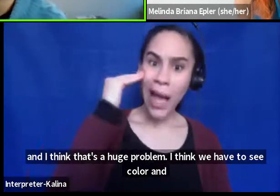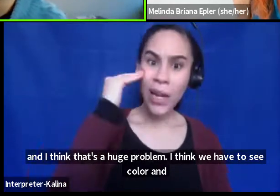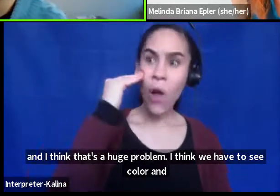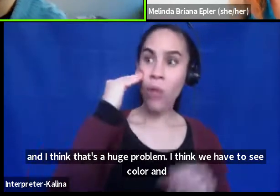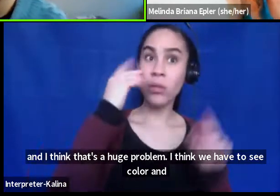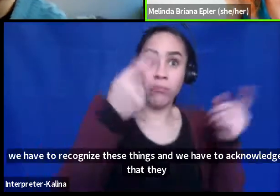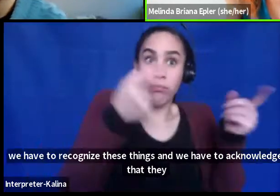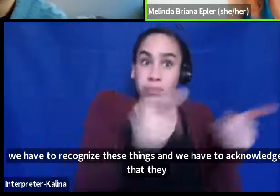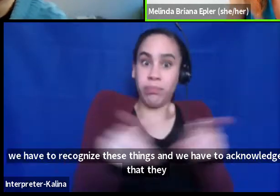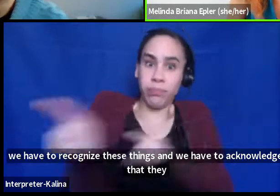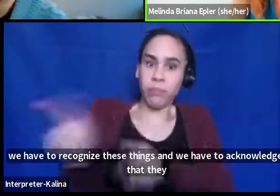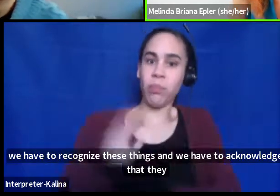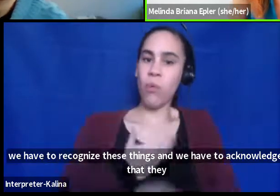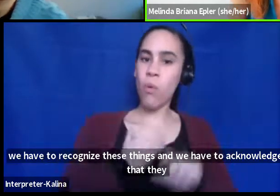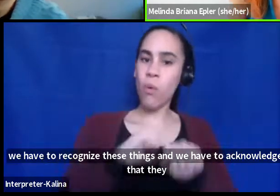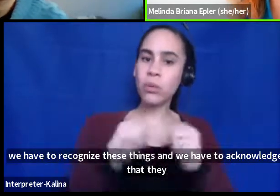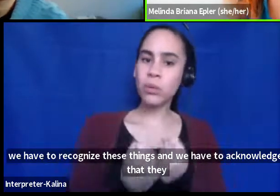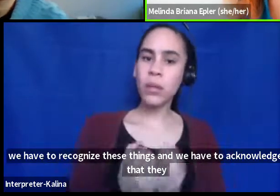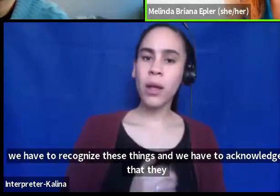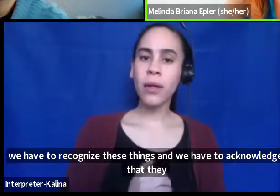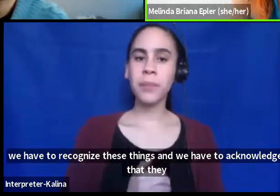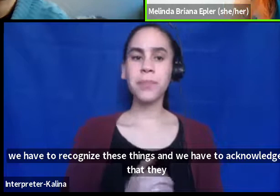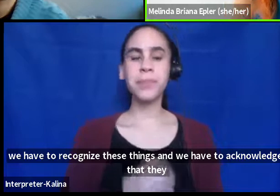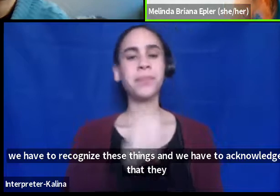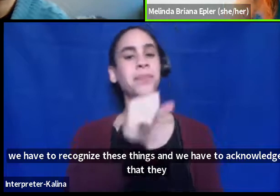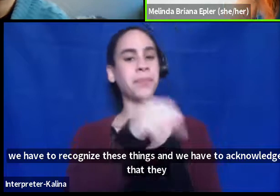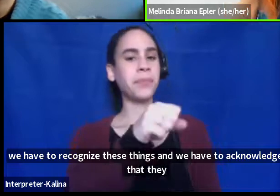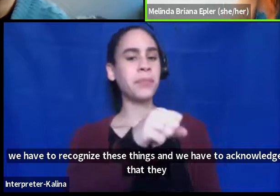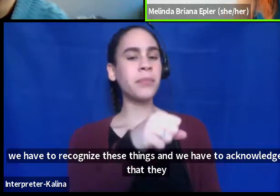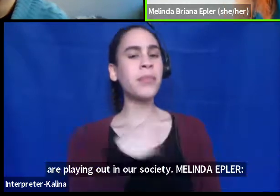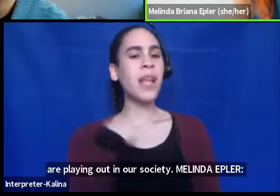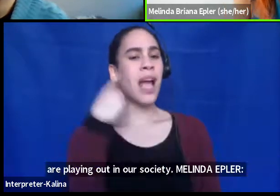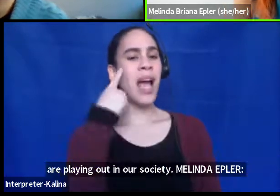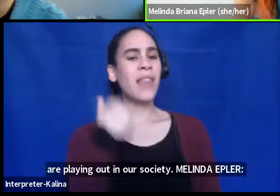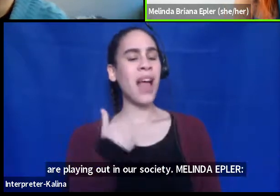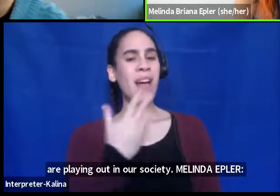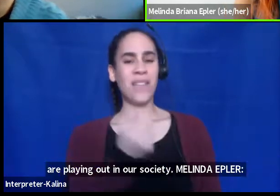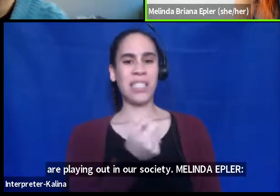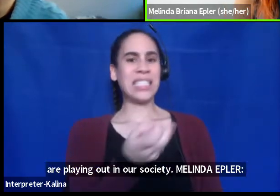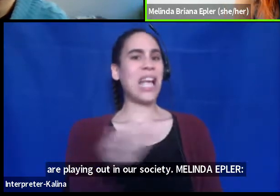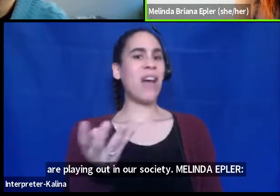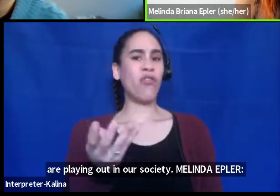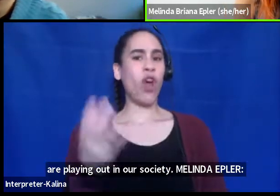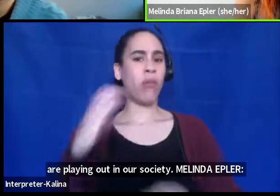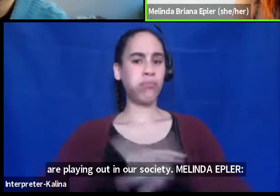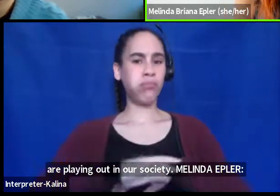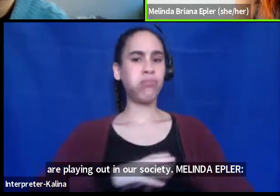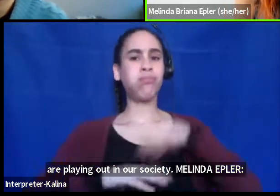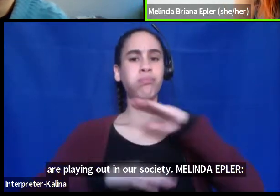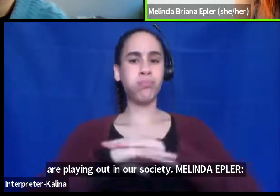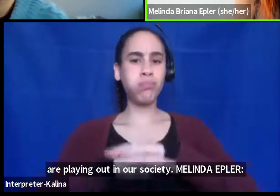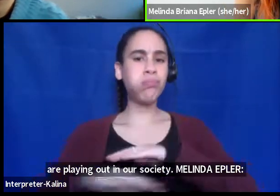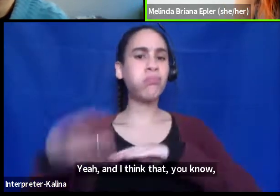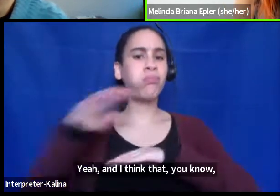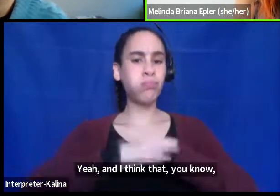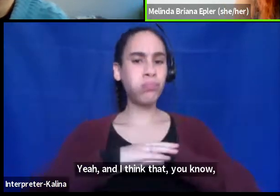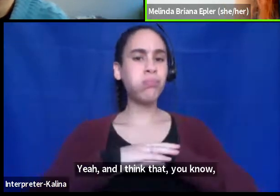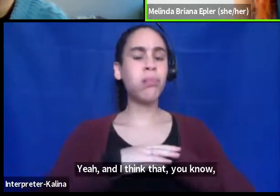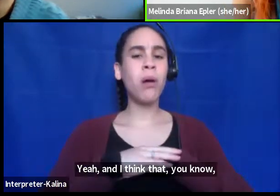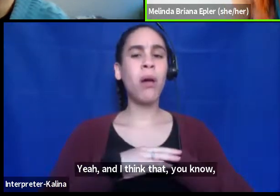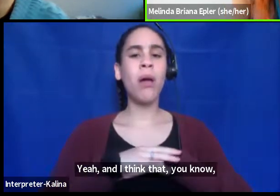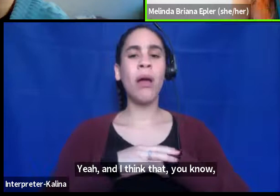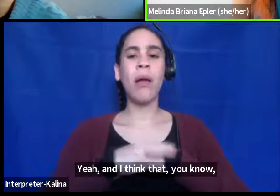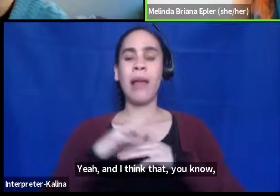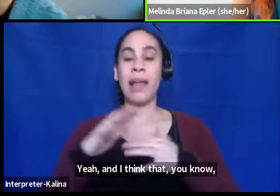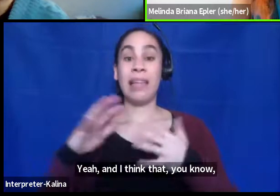society. Yeah, and I think that there's several layers of damage